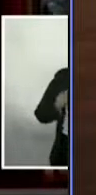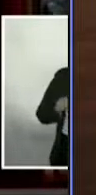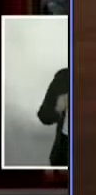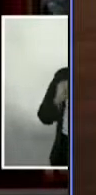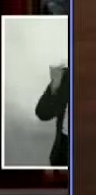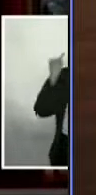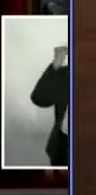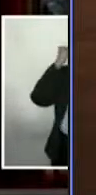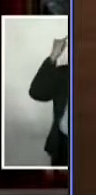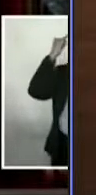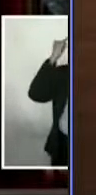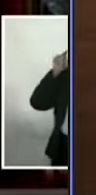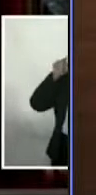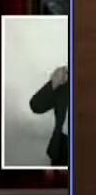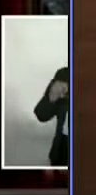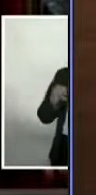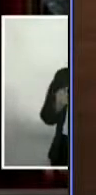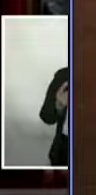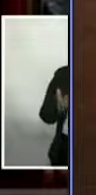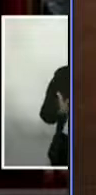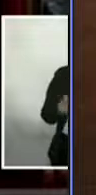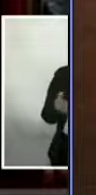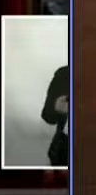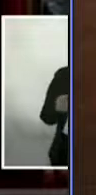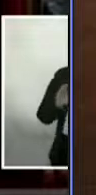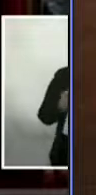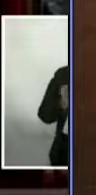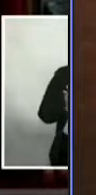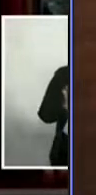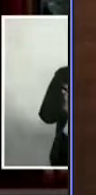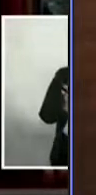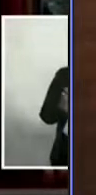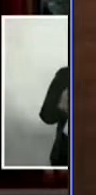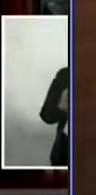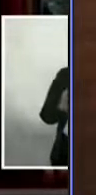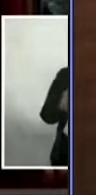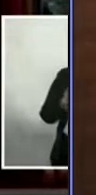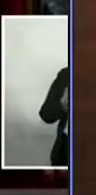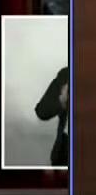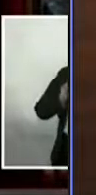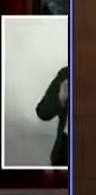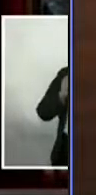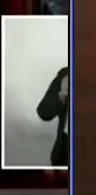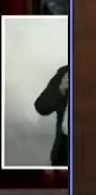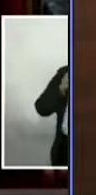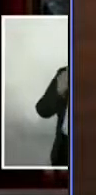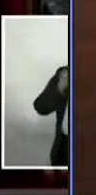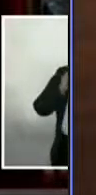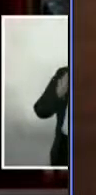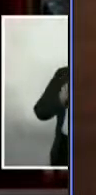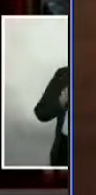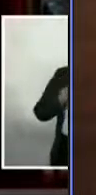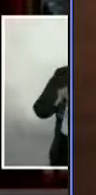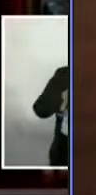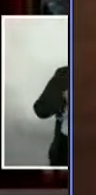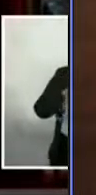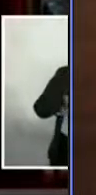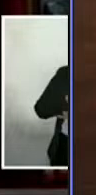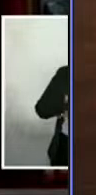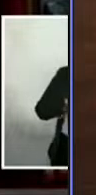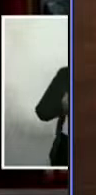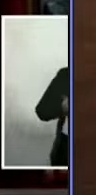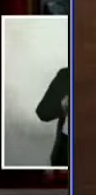will firmly locate our economy in the 21st century. We are determined to improve our ICT infrastructure and connectivity